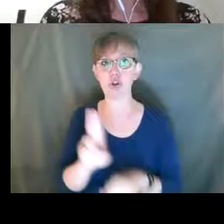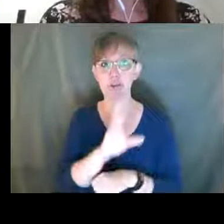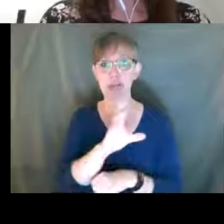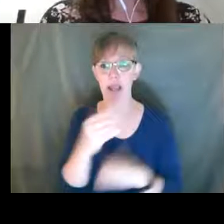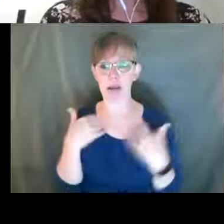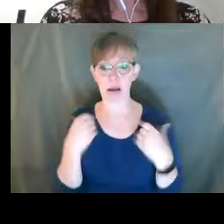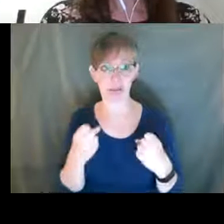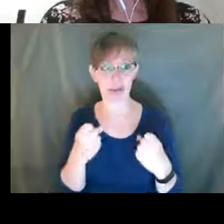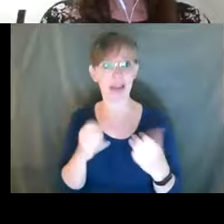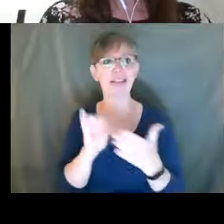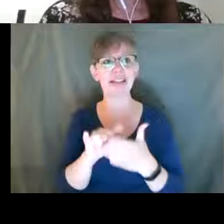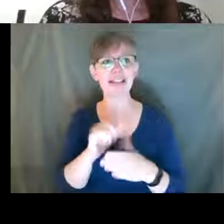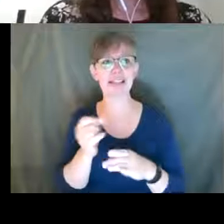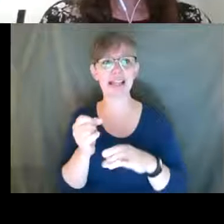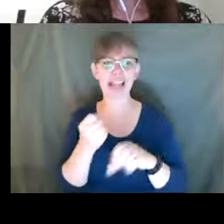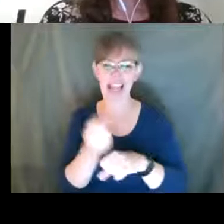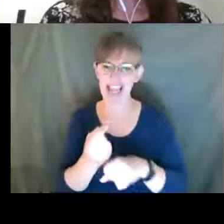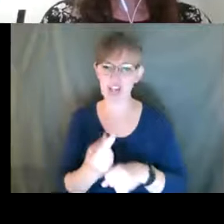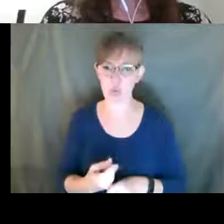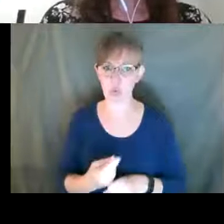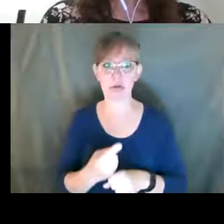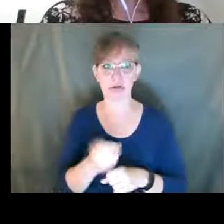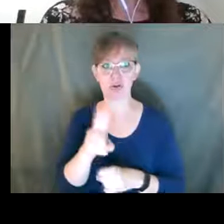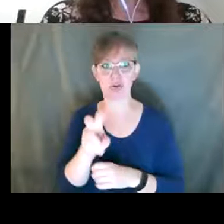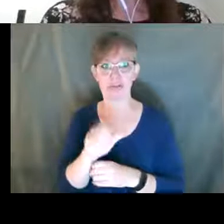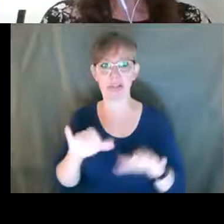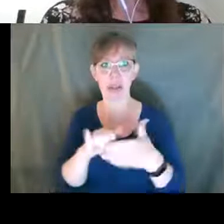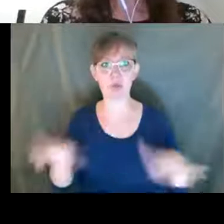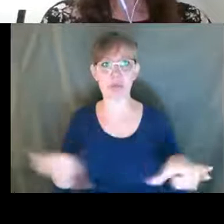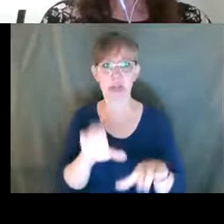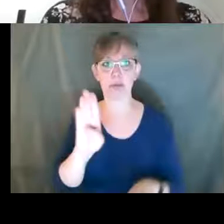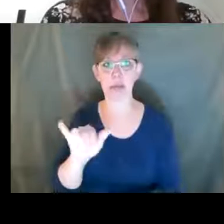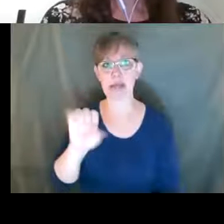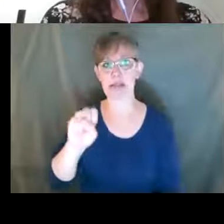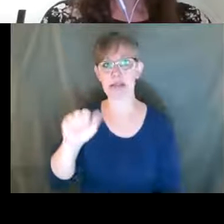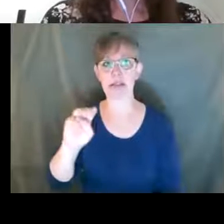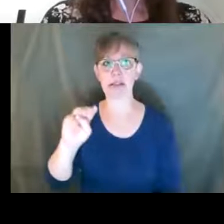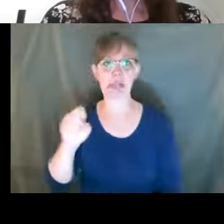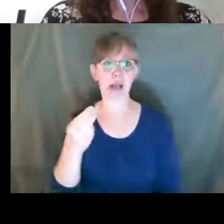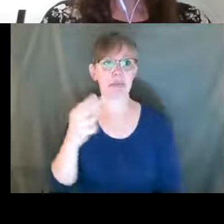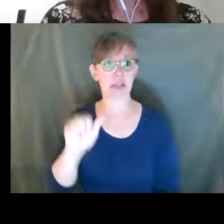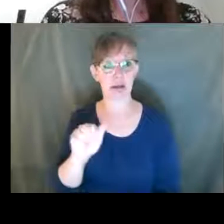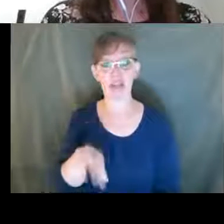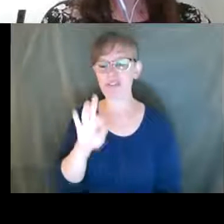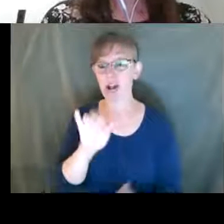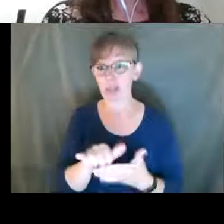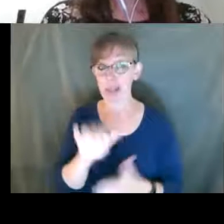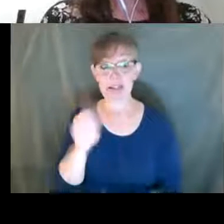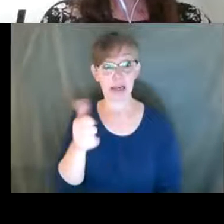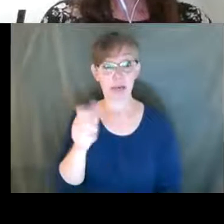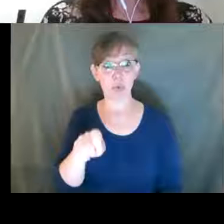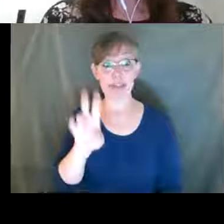conducted by SAMHSA. They found that 10.7% of individuals aged 65 and